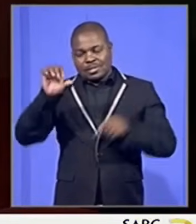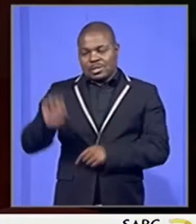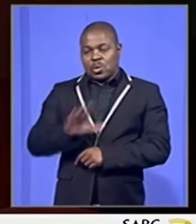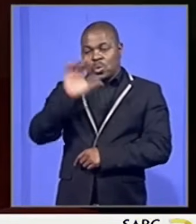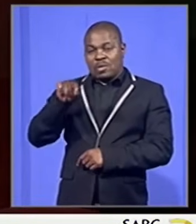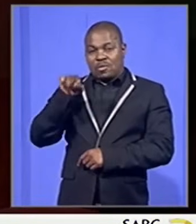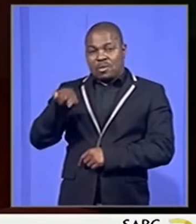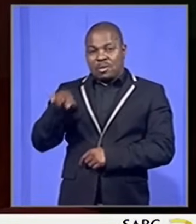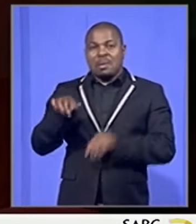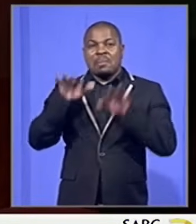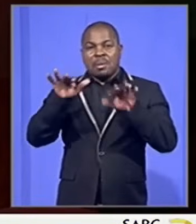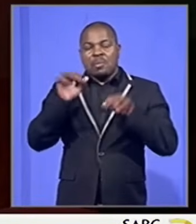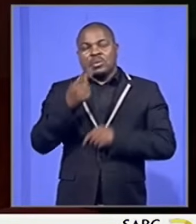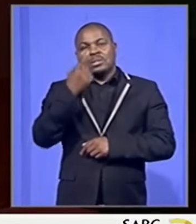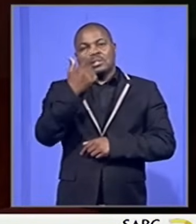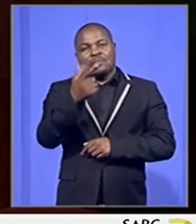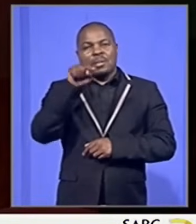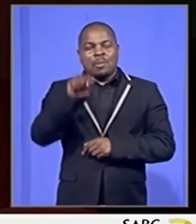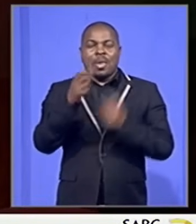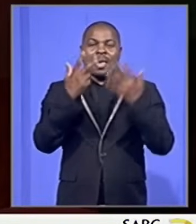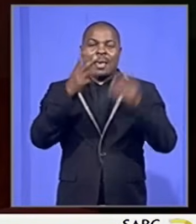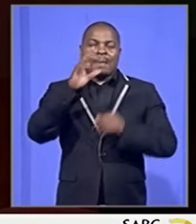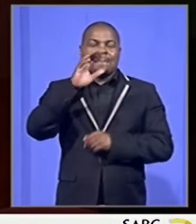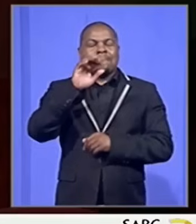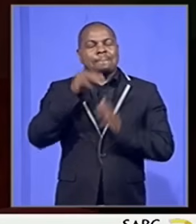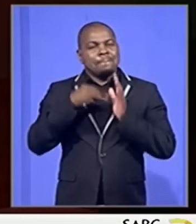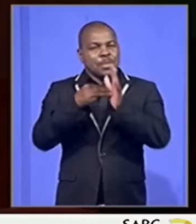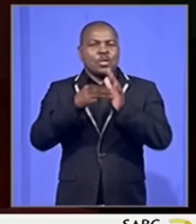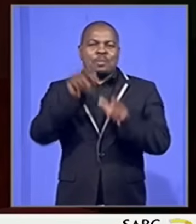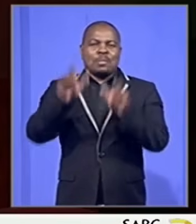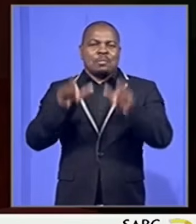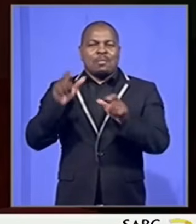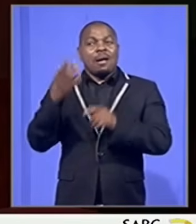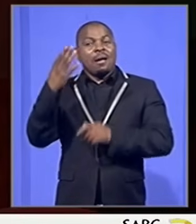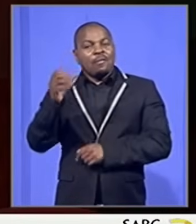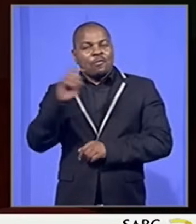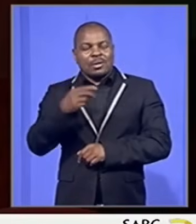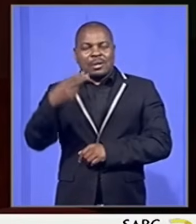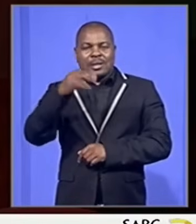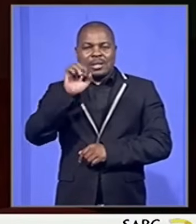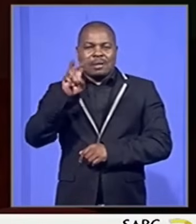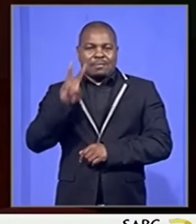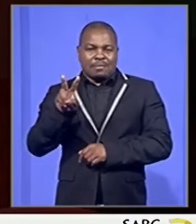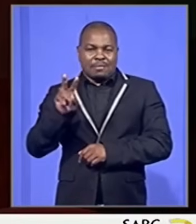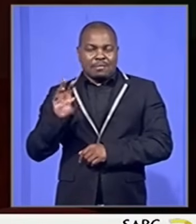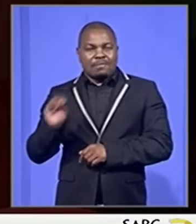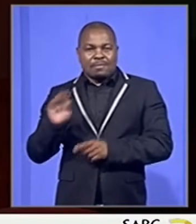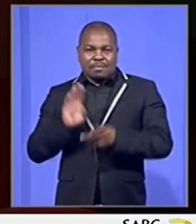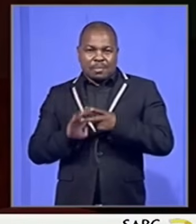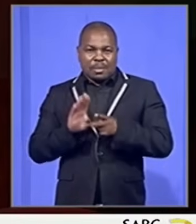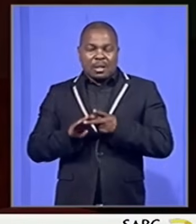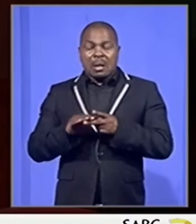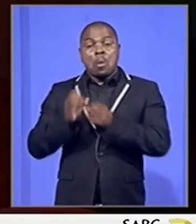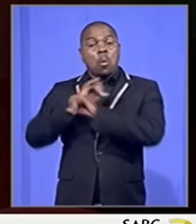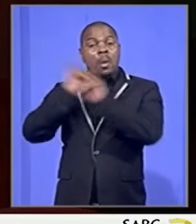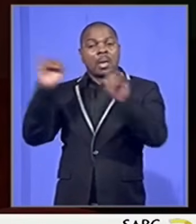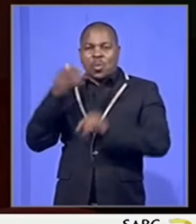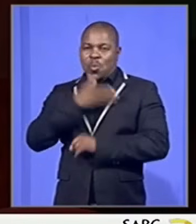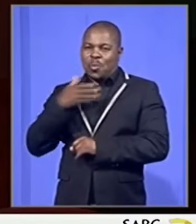ba dimilione tše 7 fegelwana seswai bao ba phelago ka HIV, mola palo ya godimo e le ya basadi